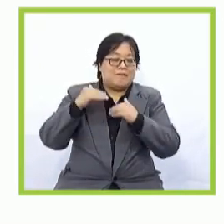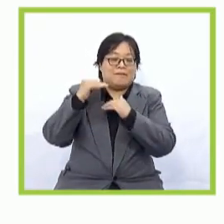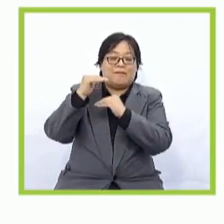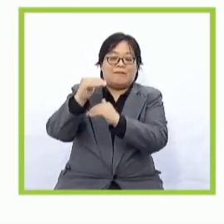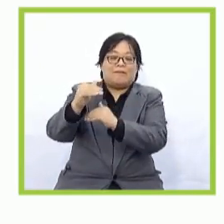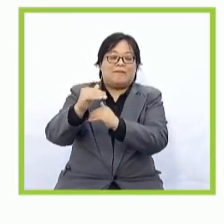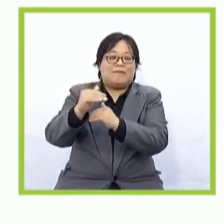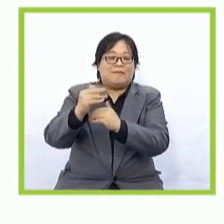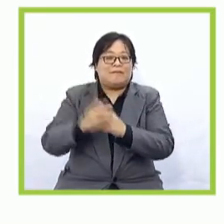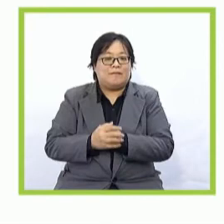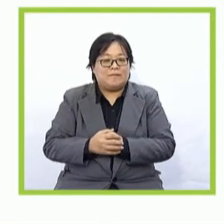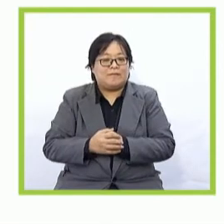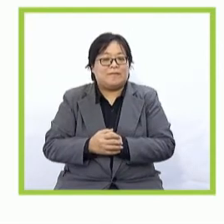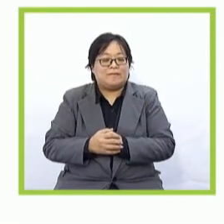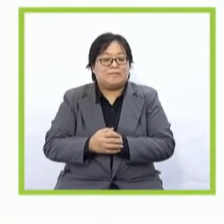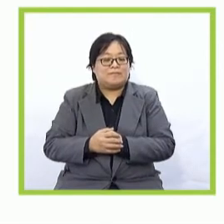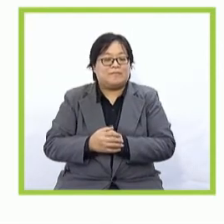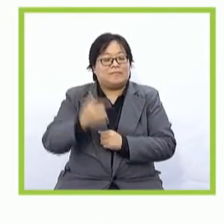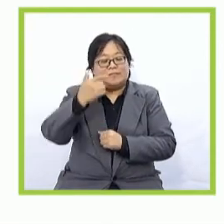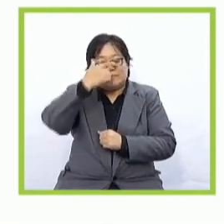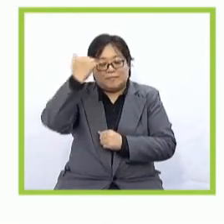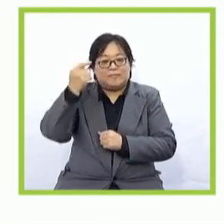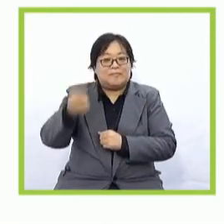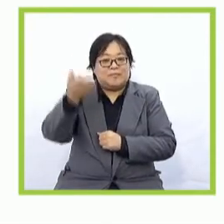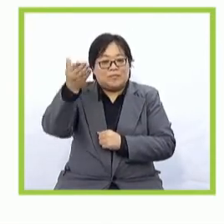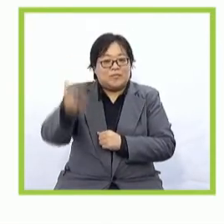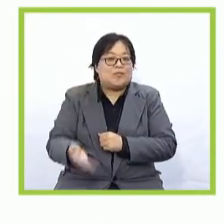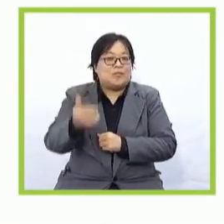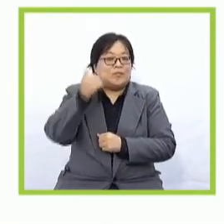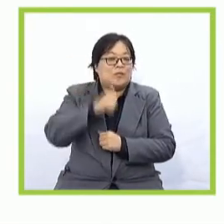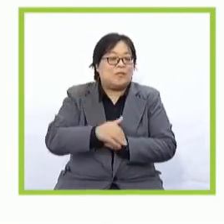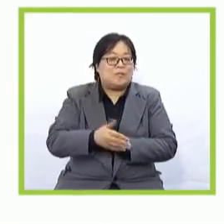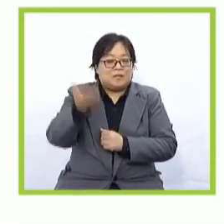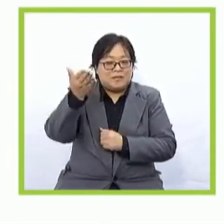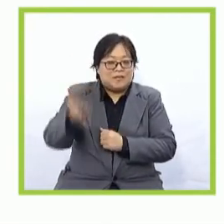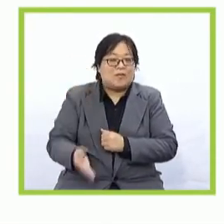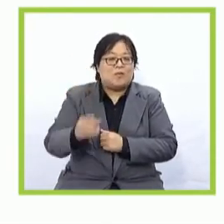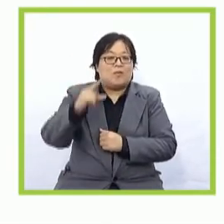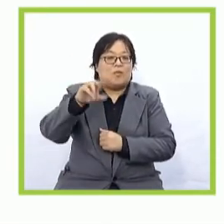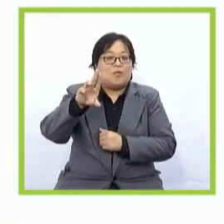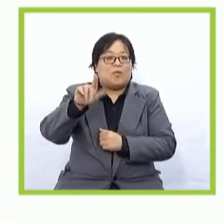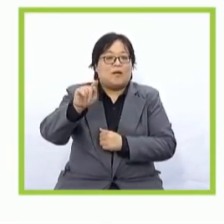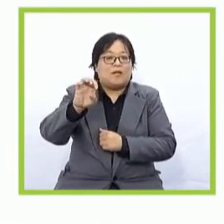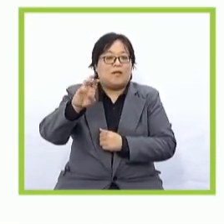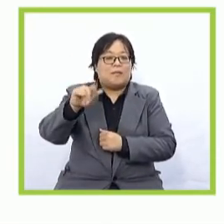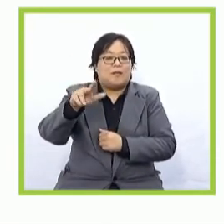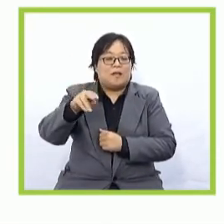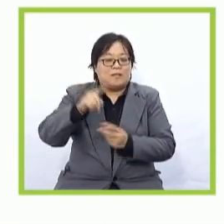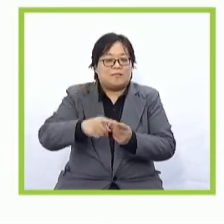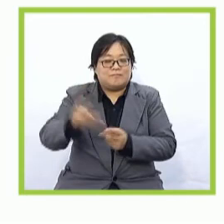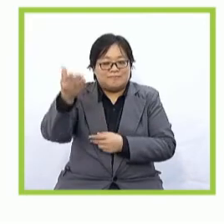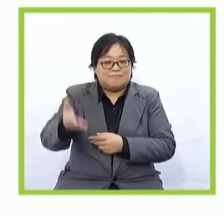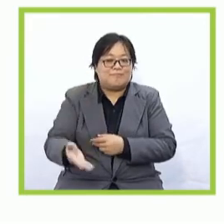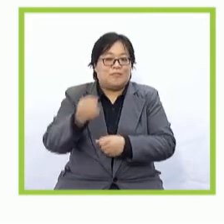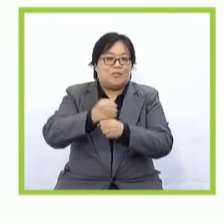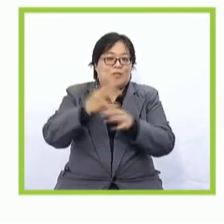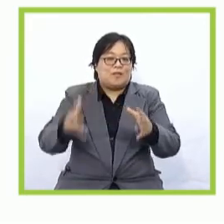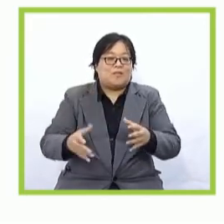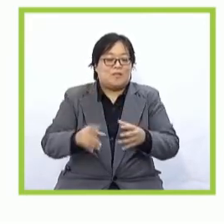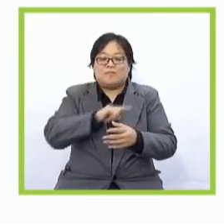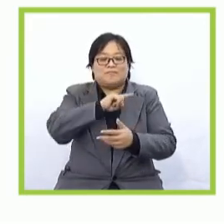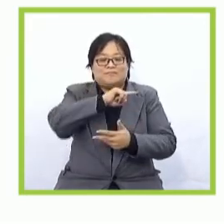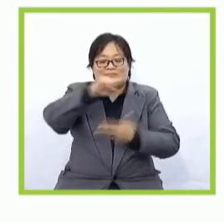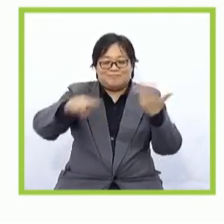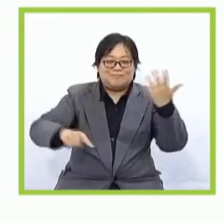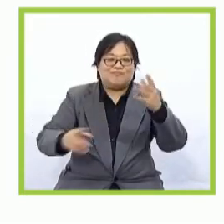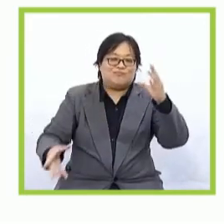and pushed upon because she is a woman, because she's Guatemalan, because she's a worker. It's for all of those